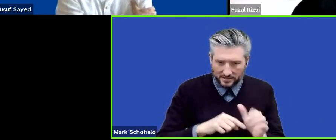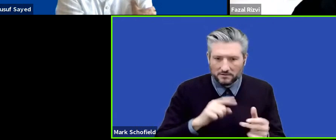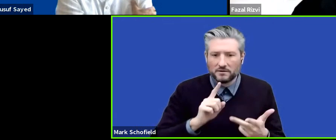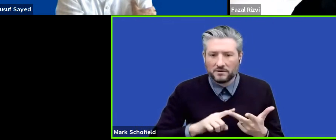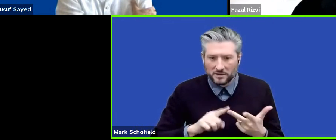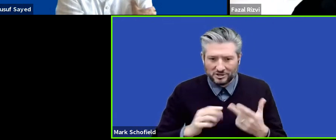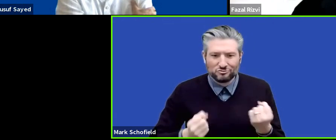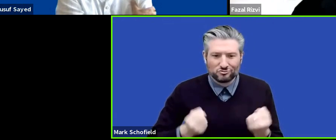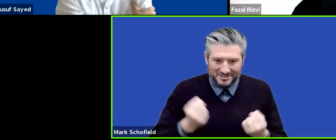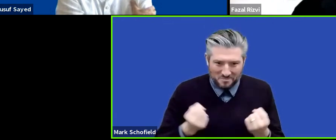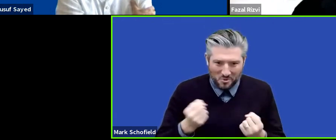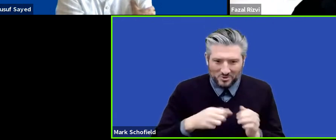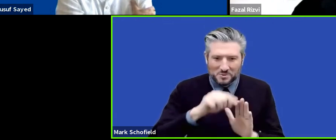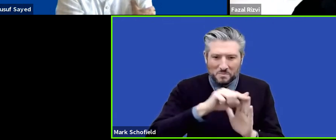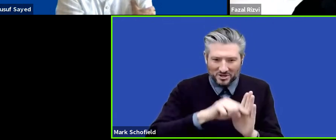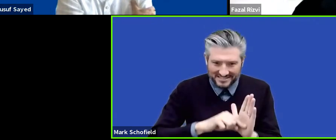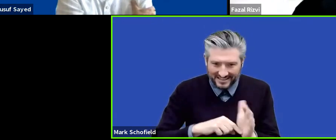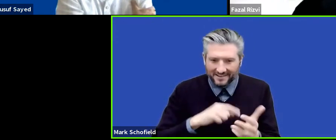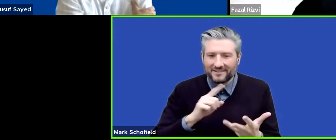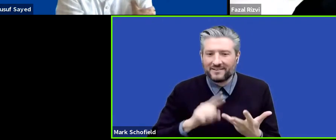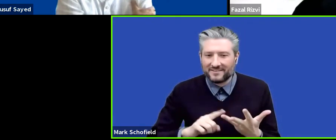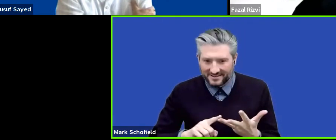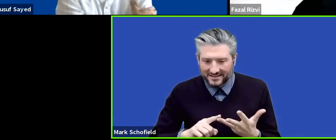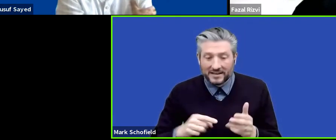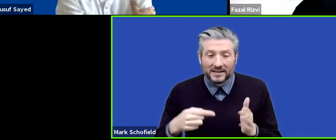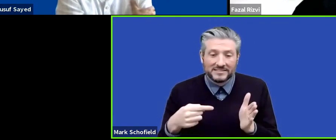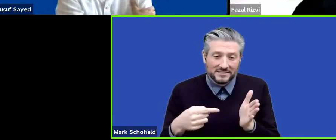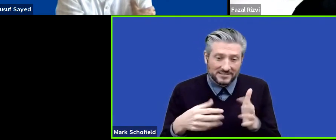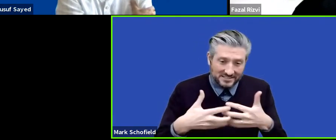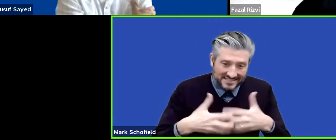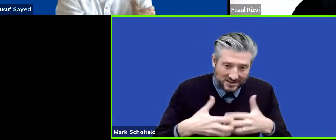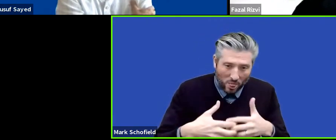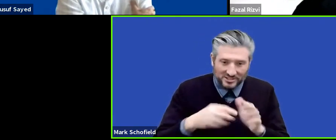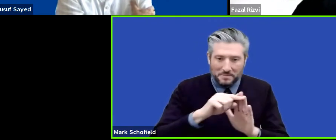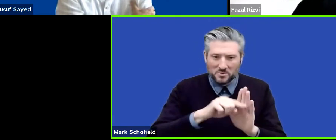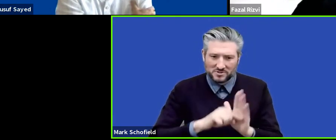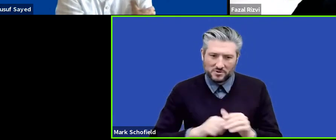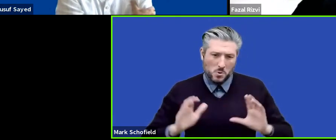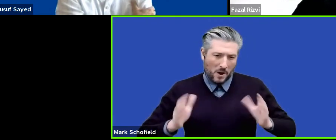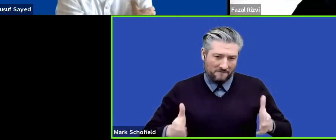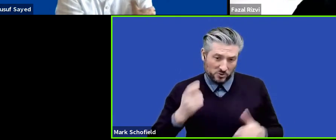transport policy. You have to think about technology policy. You have to think about